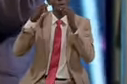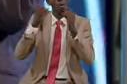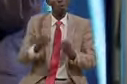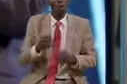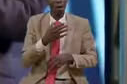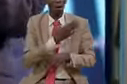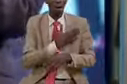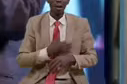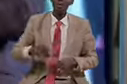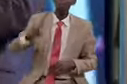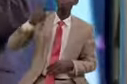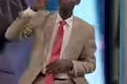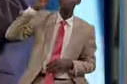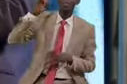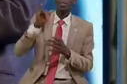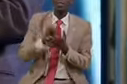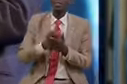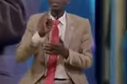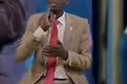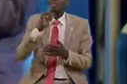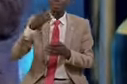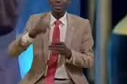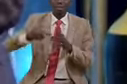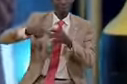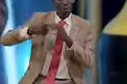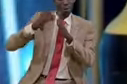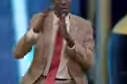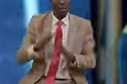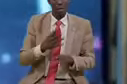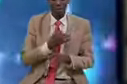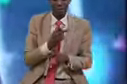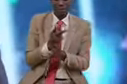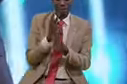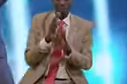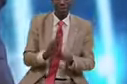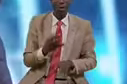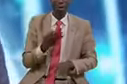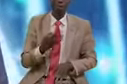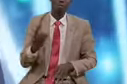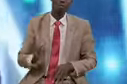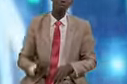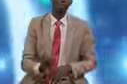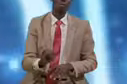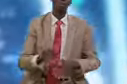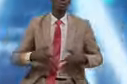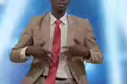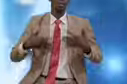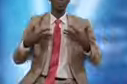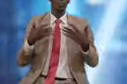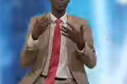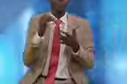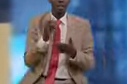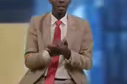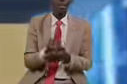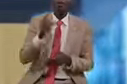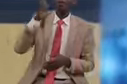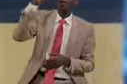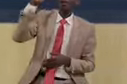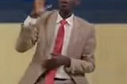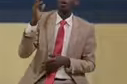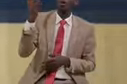the very author and the sustainer of eternal life. That God was